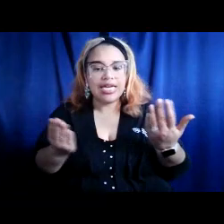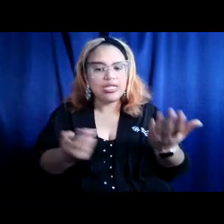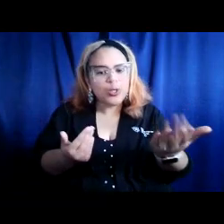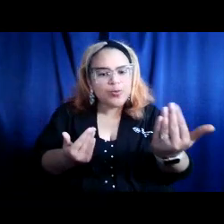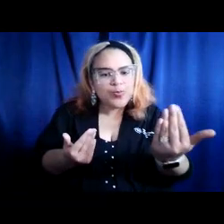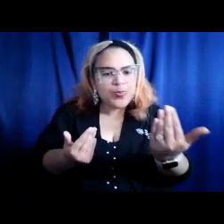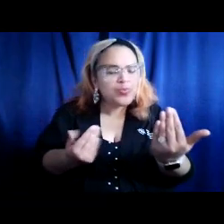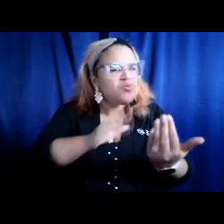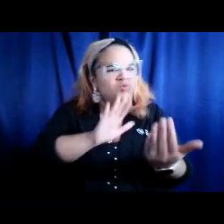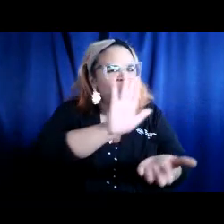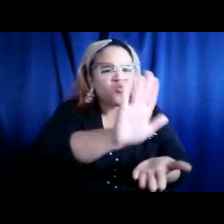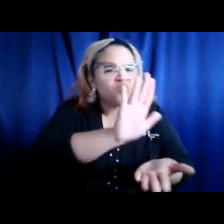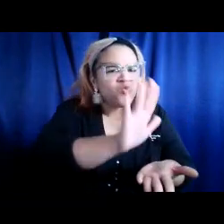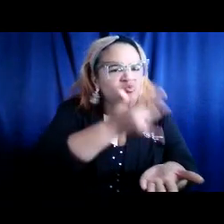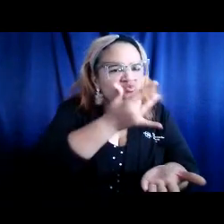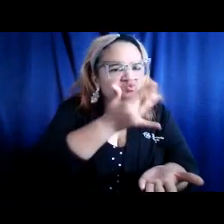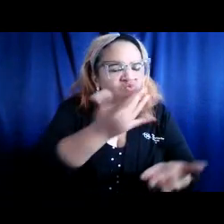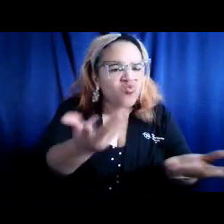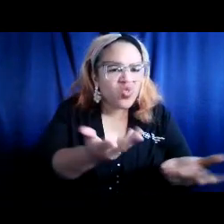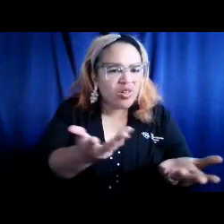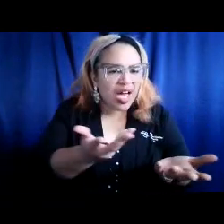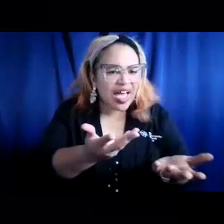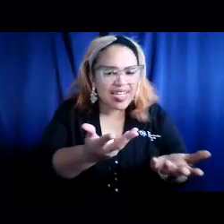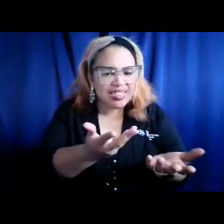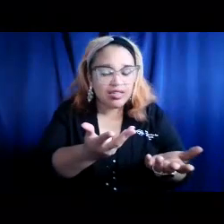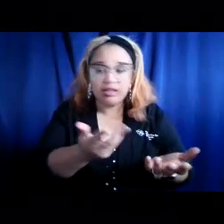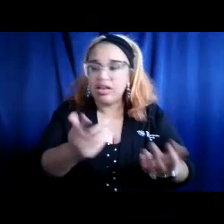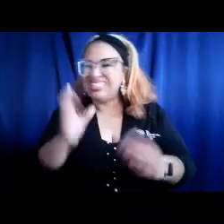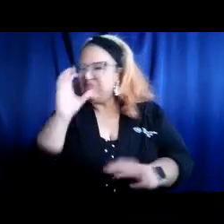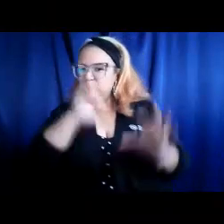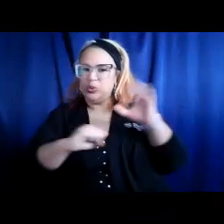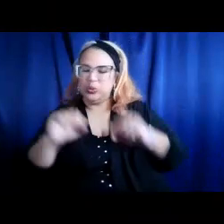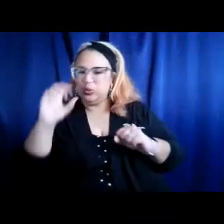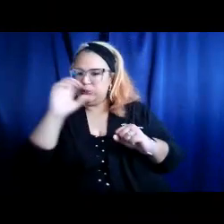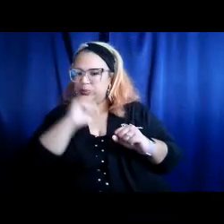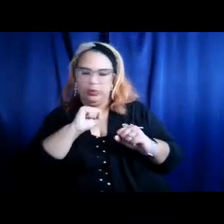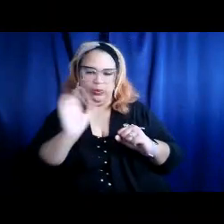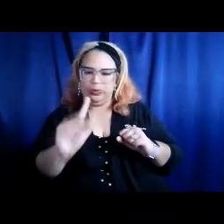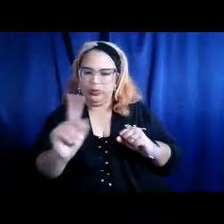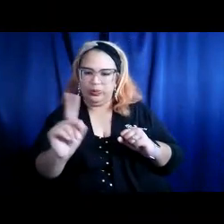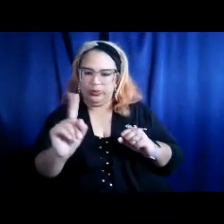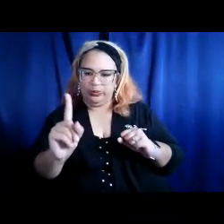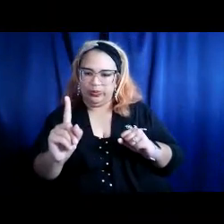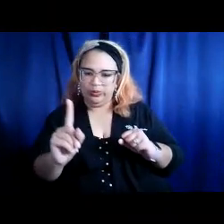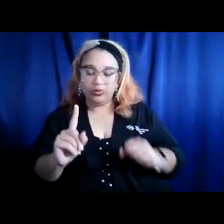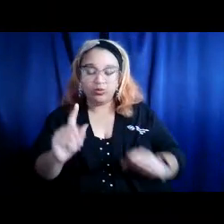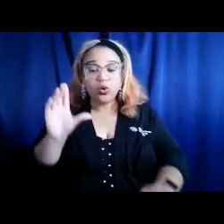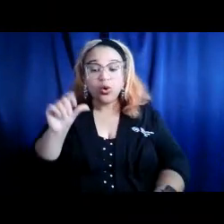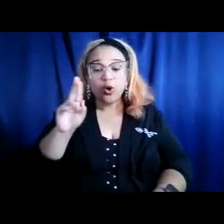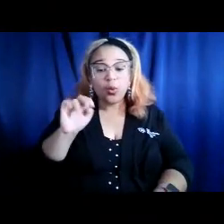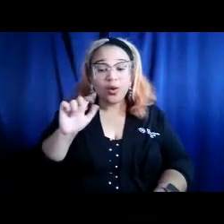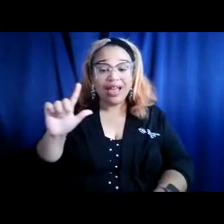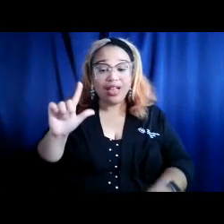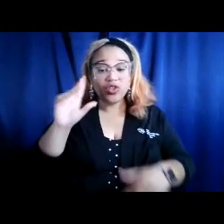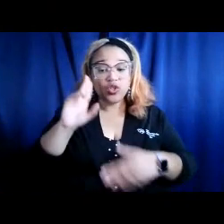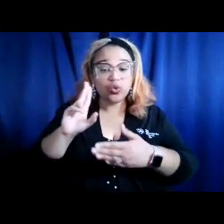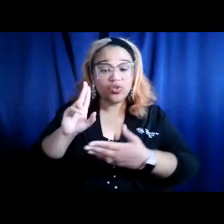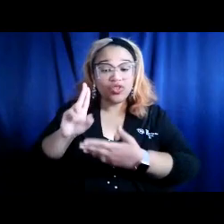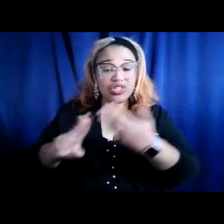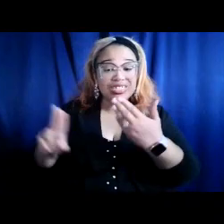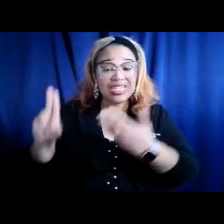A study from Cornell University found that employees are 60% more likely to disclose a disability to their